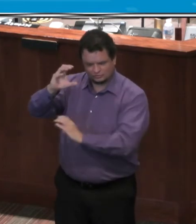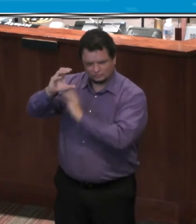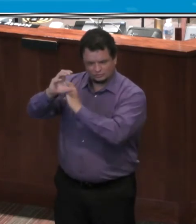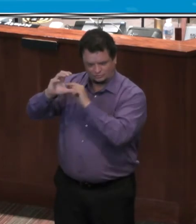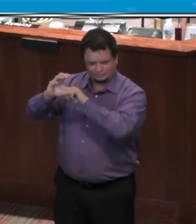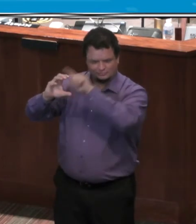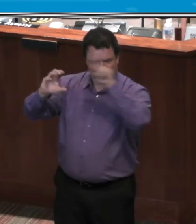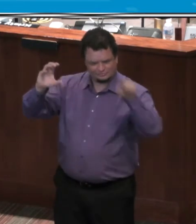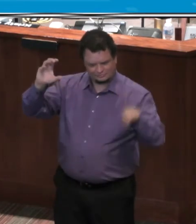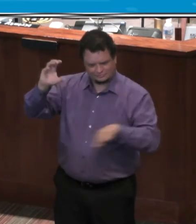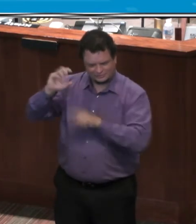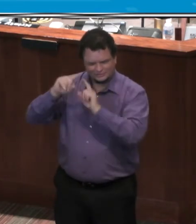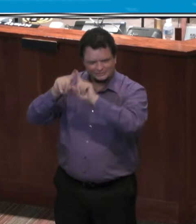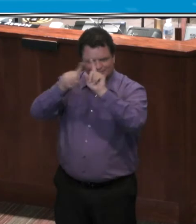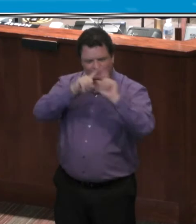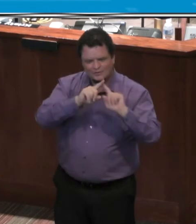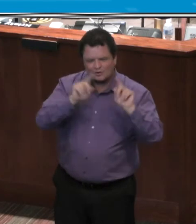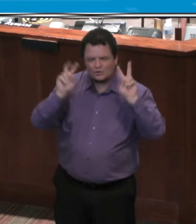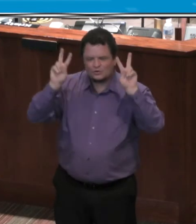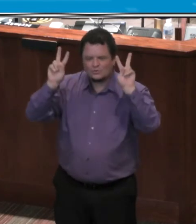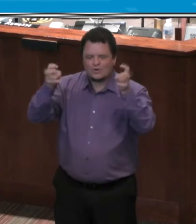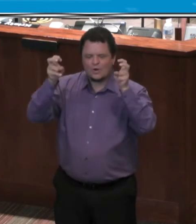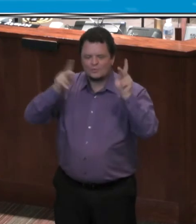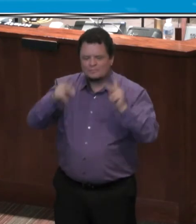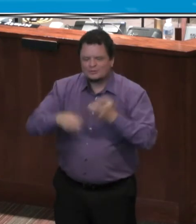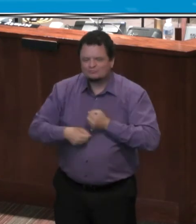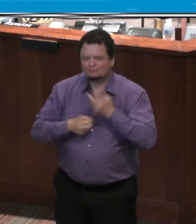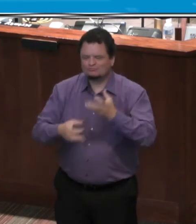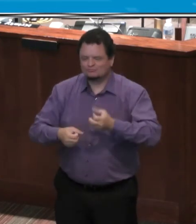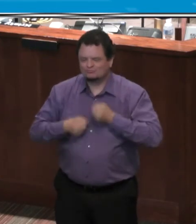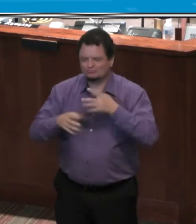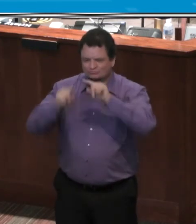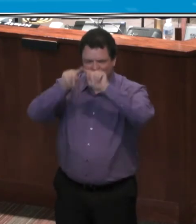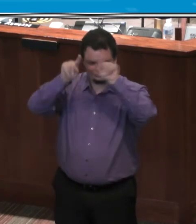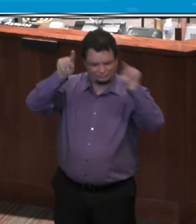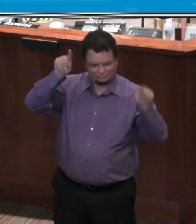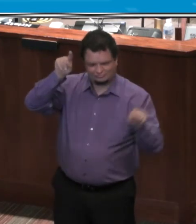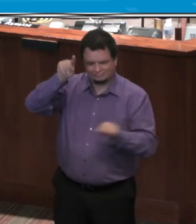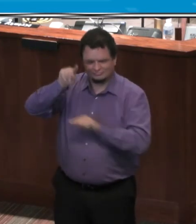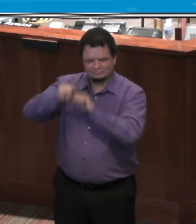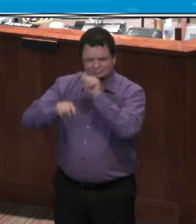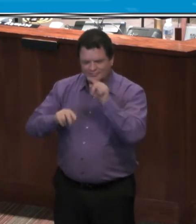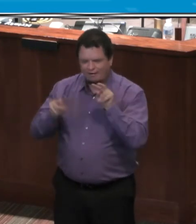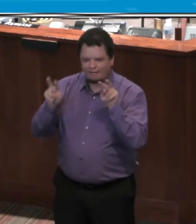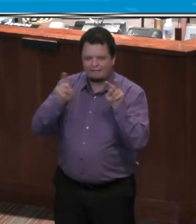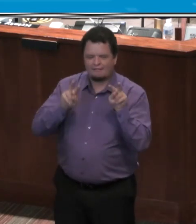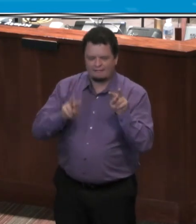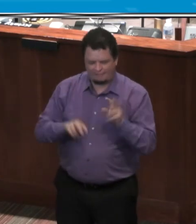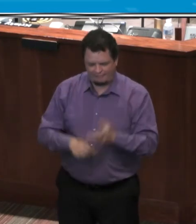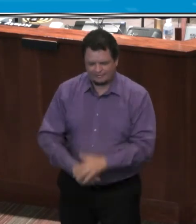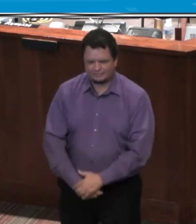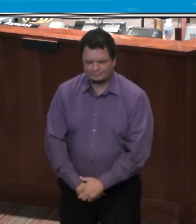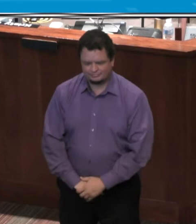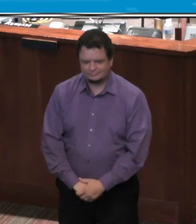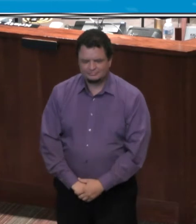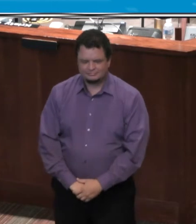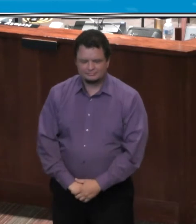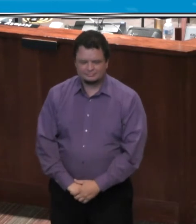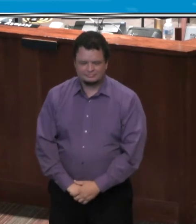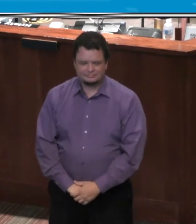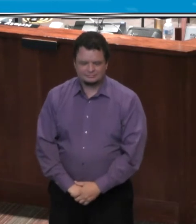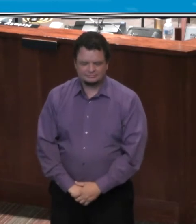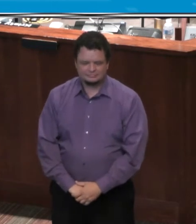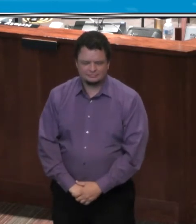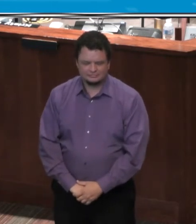findings. To us, it became increasingly clear the true value RISE has not only to the Southeast Colorado Springs community, but